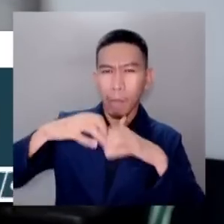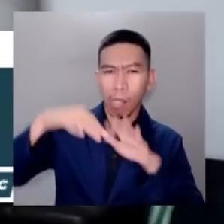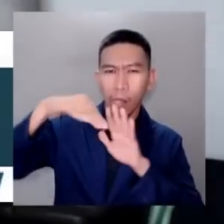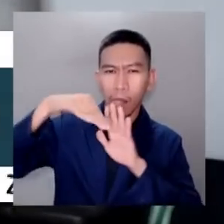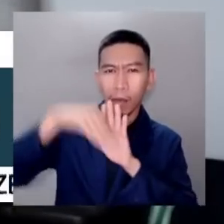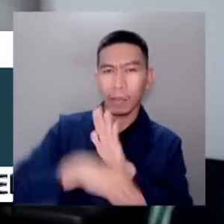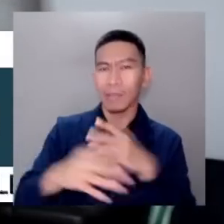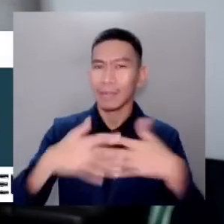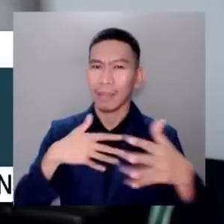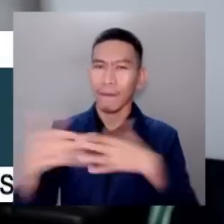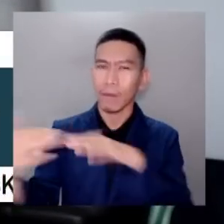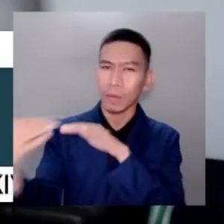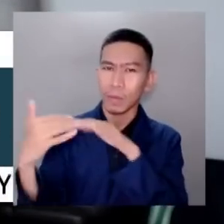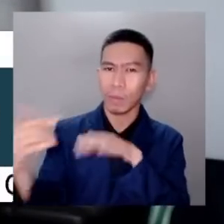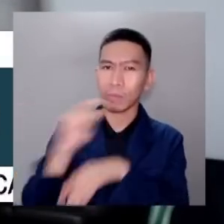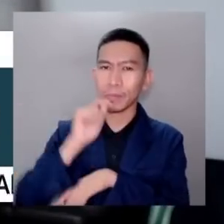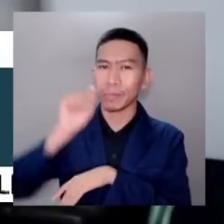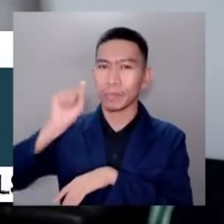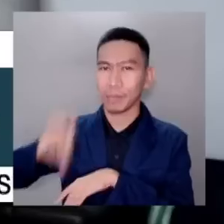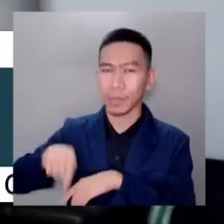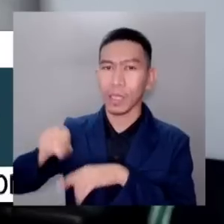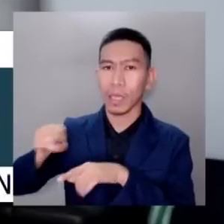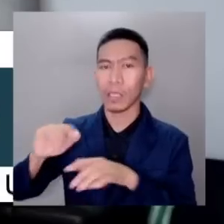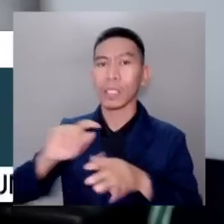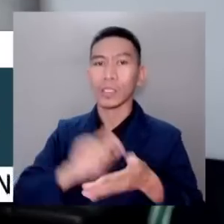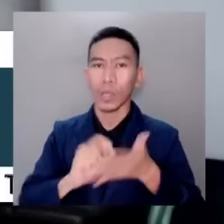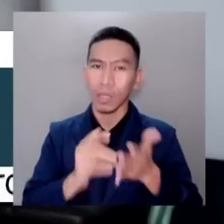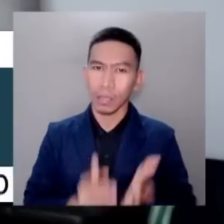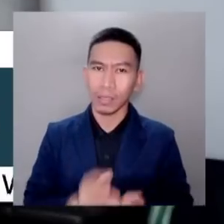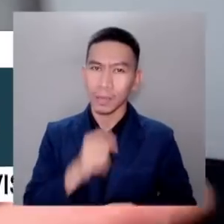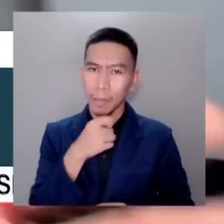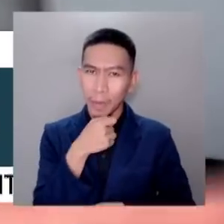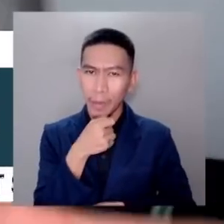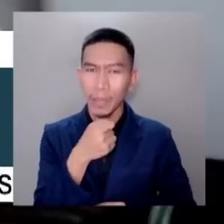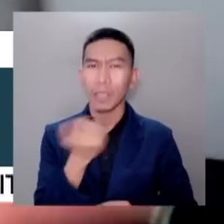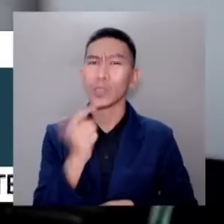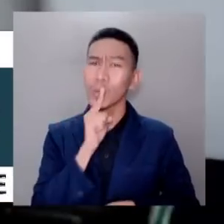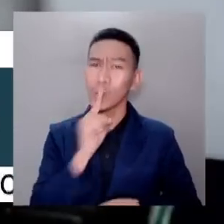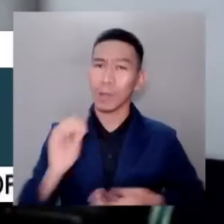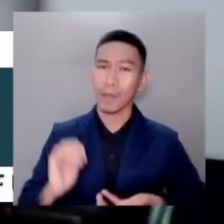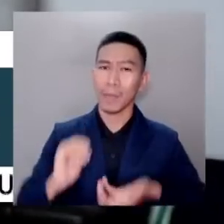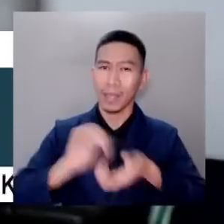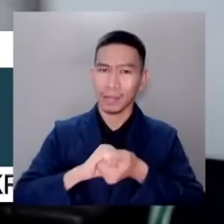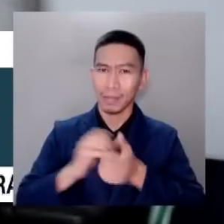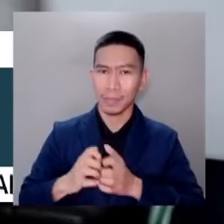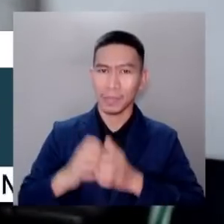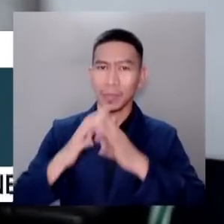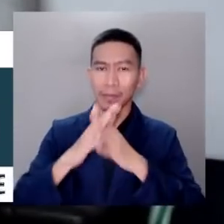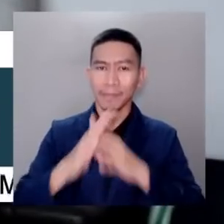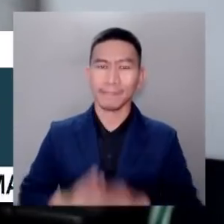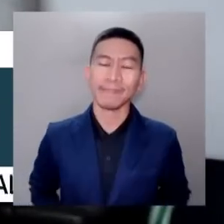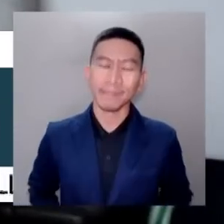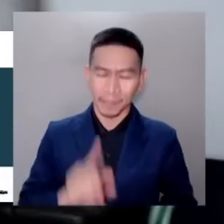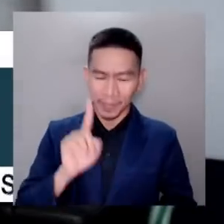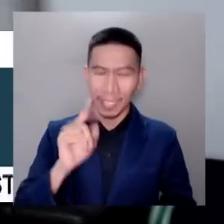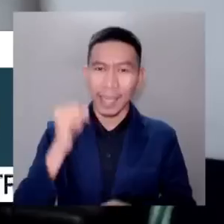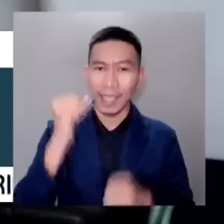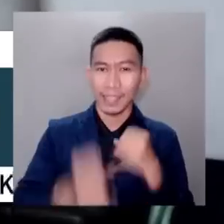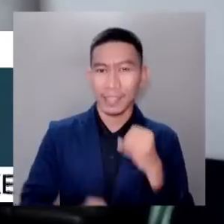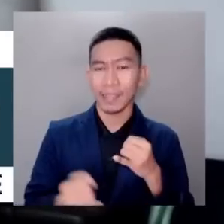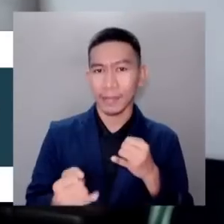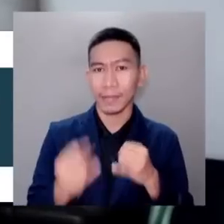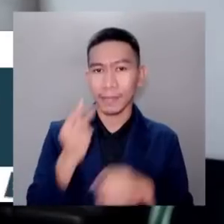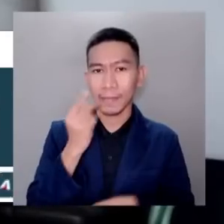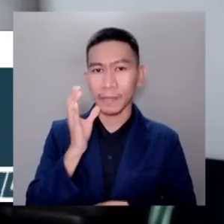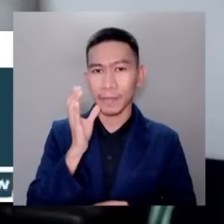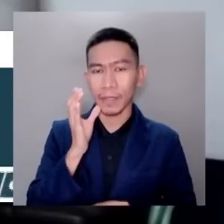in Ukraine. Journalists are partners in this. And one of the things, I'll say the last thing on this, Carmina, is that, you